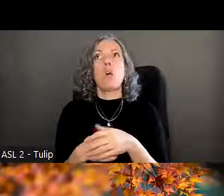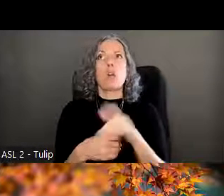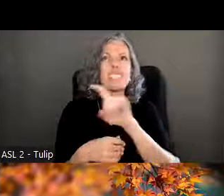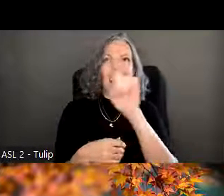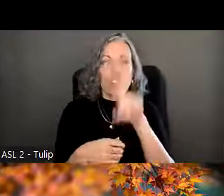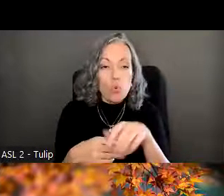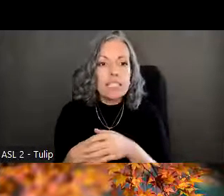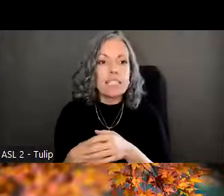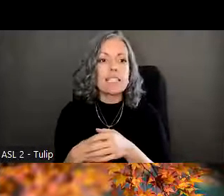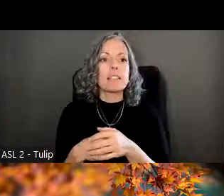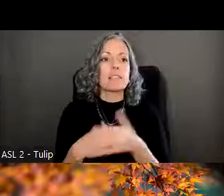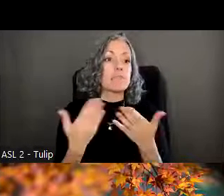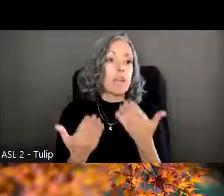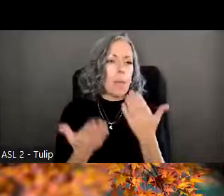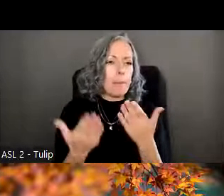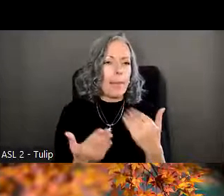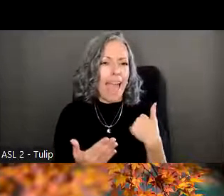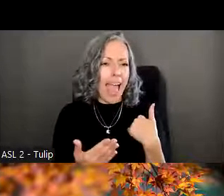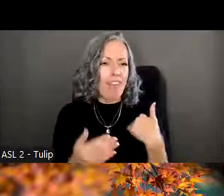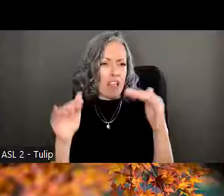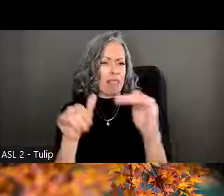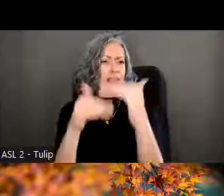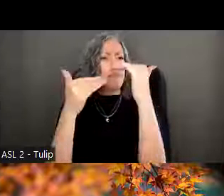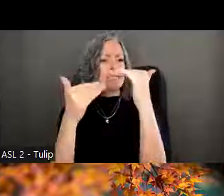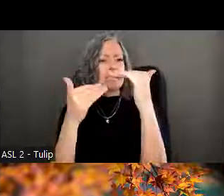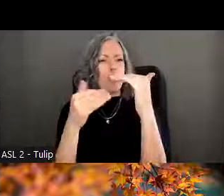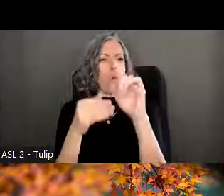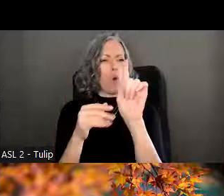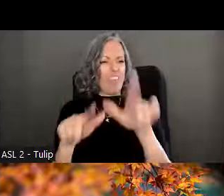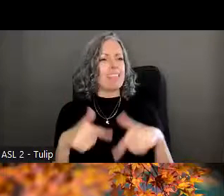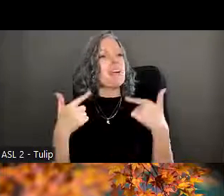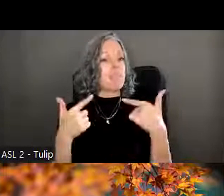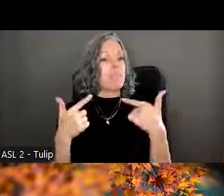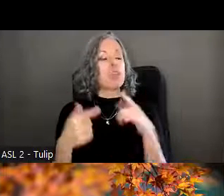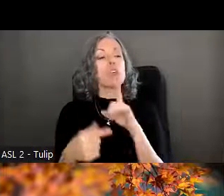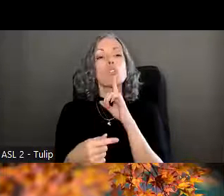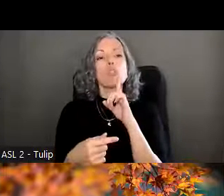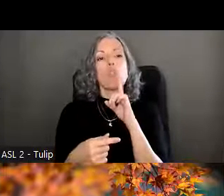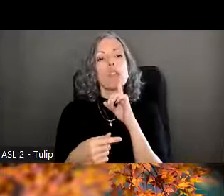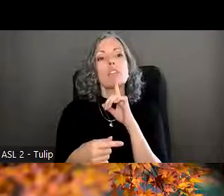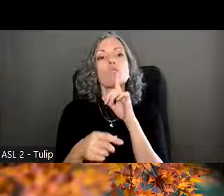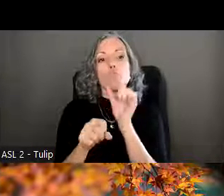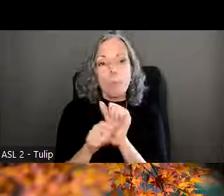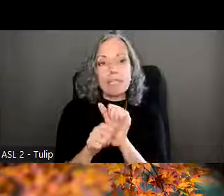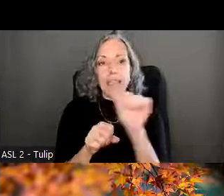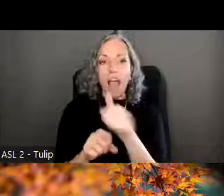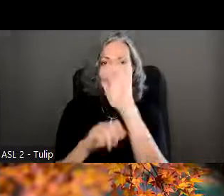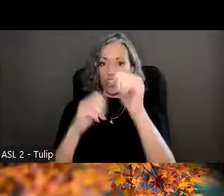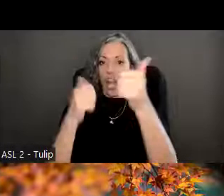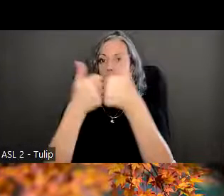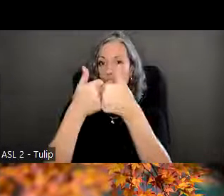diagnoses. They also may have limits in terms of geographic reach. So there is definitely another